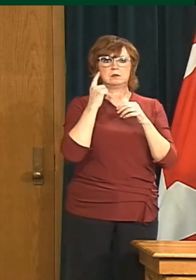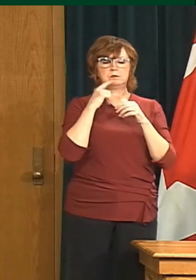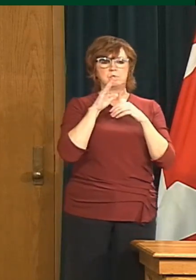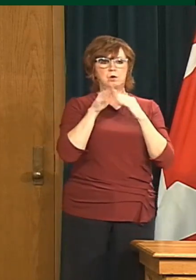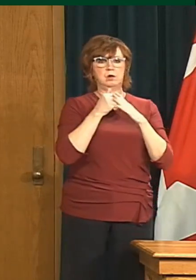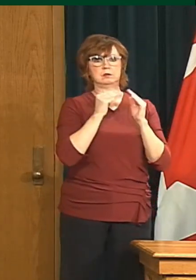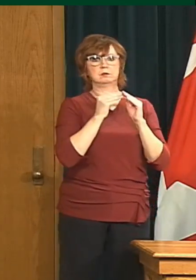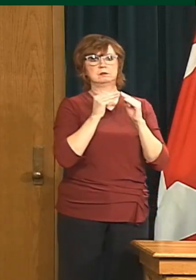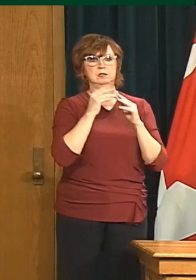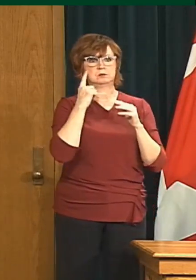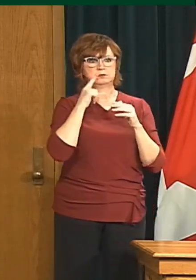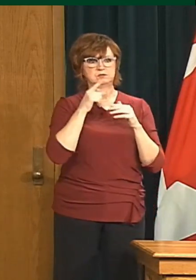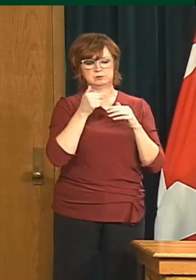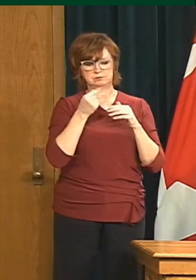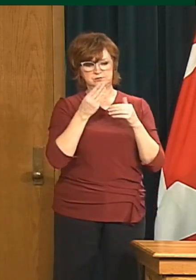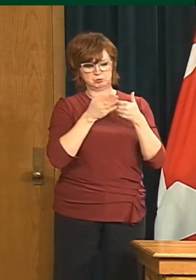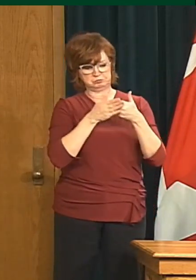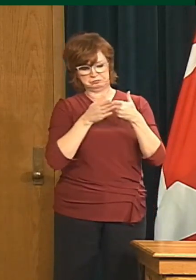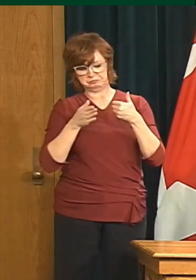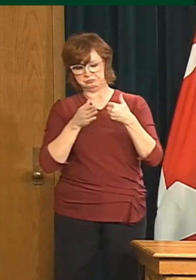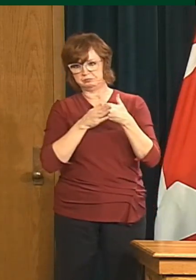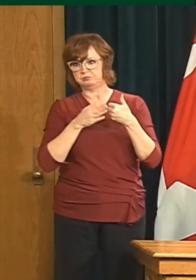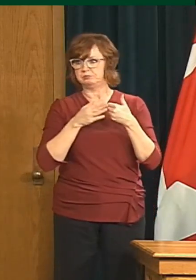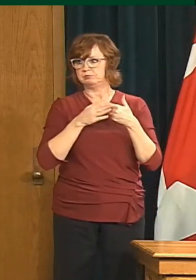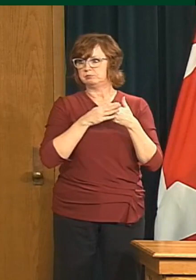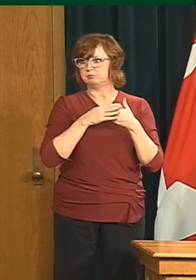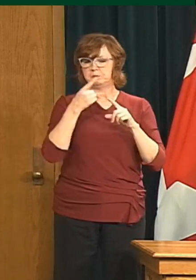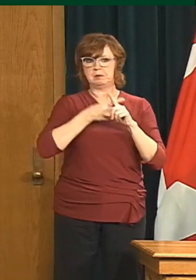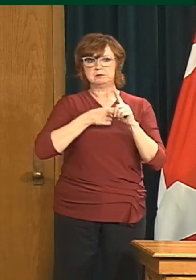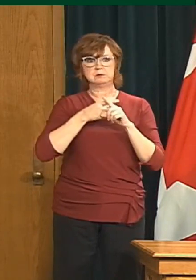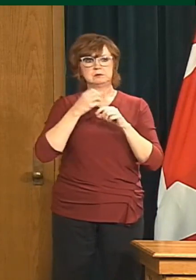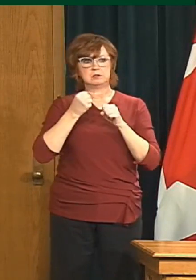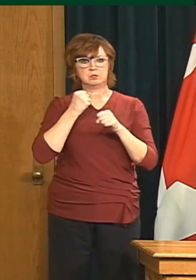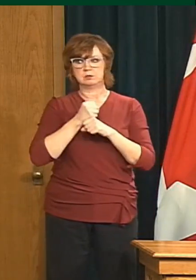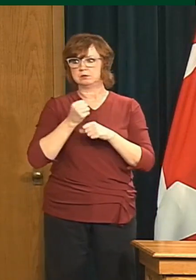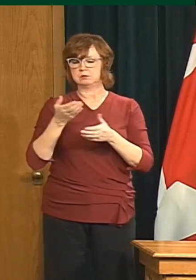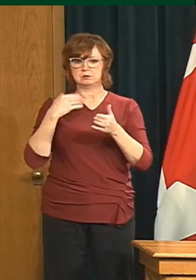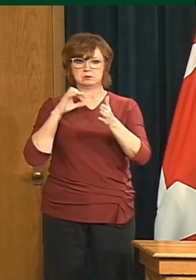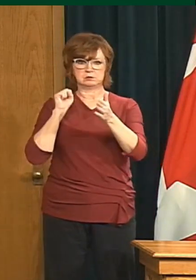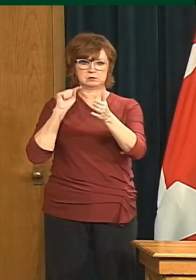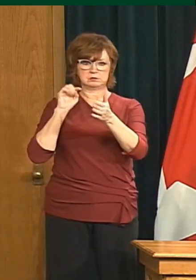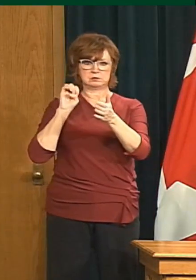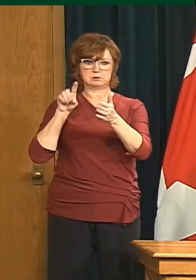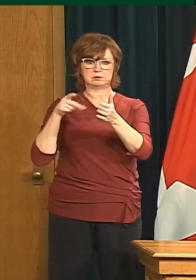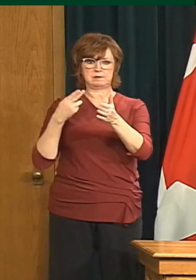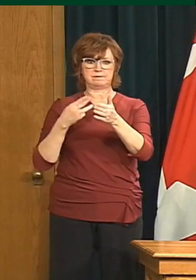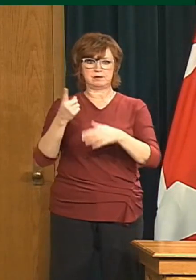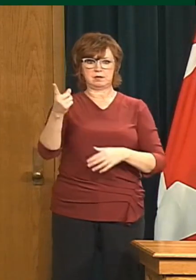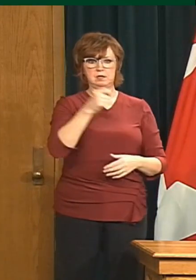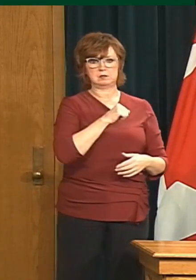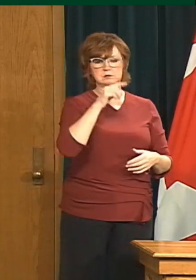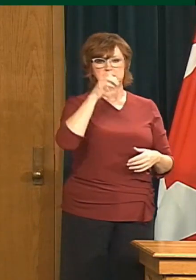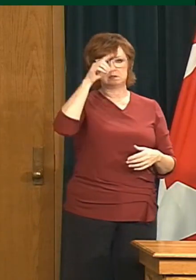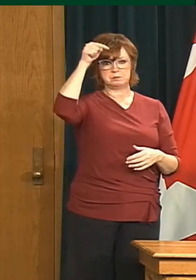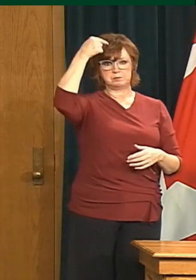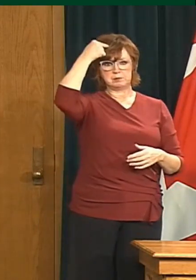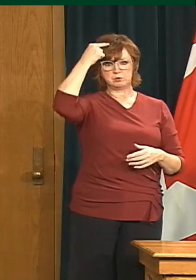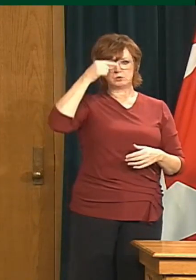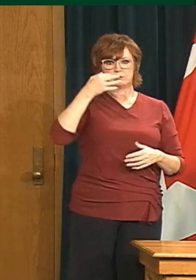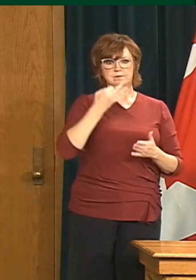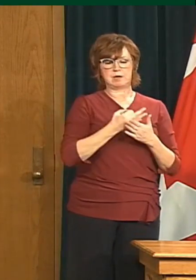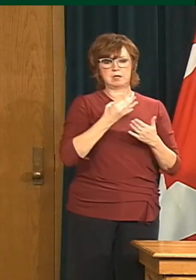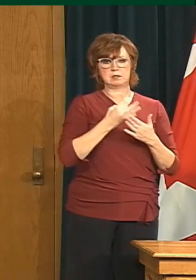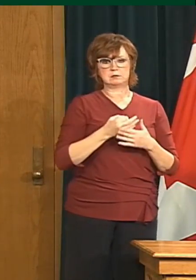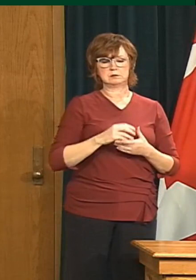number of months and years. We'll take our next question from the room. Steph? Yeah, this is for the Minister of Finance. Are